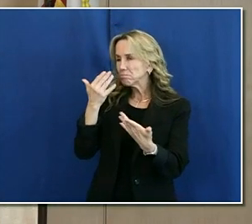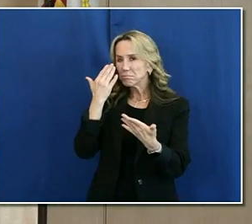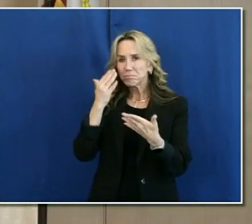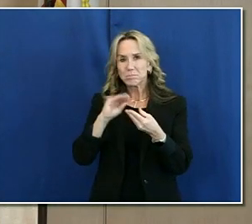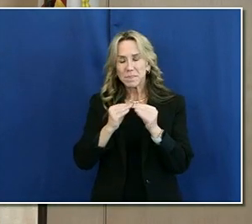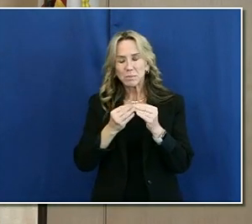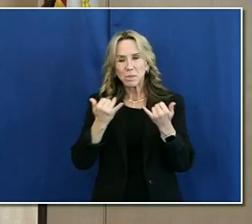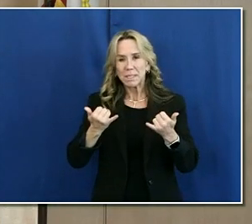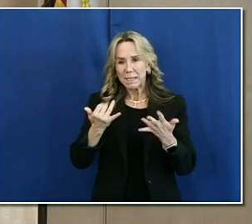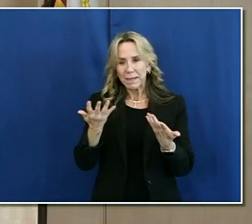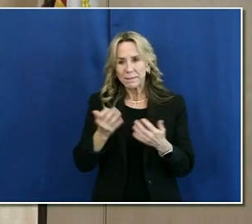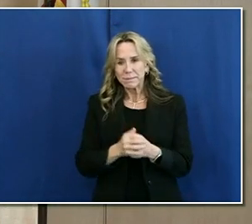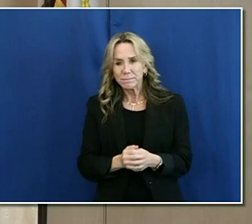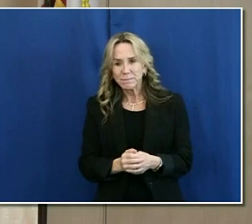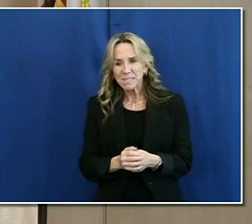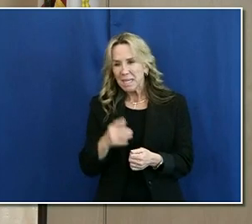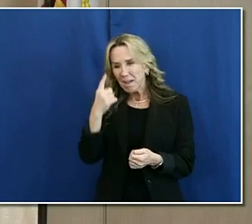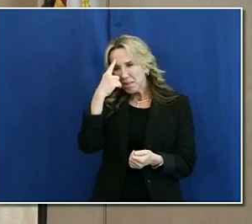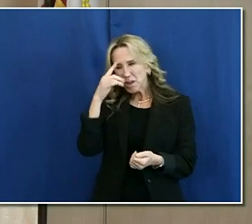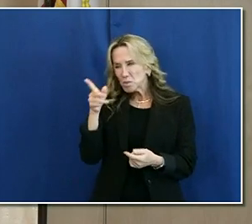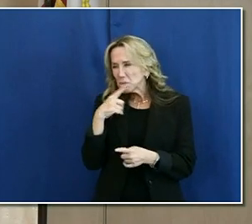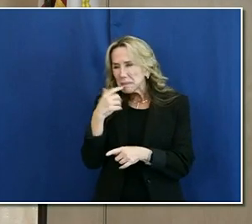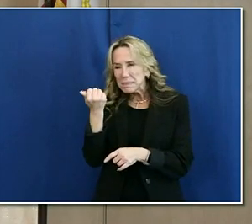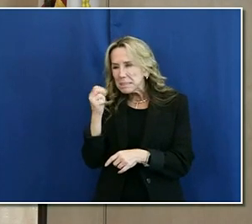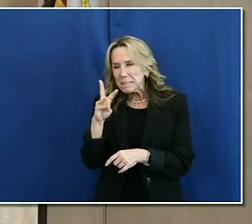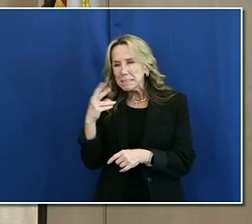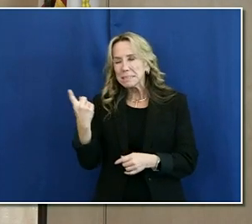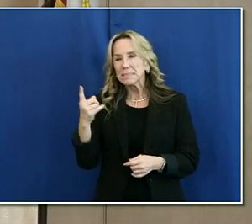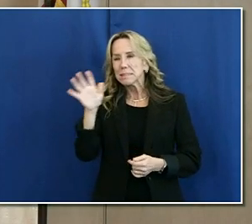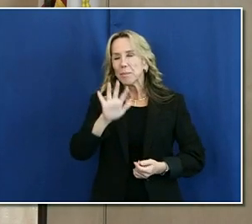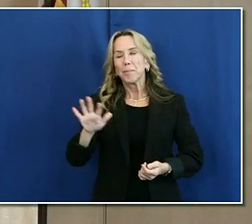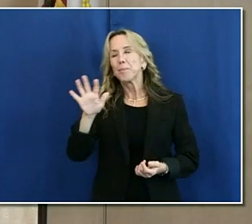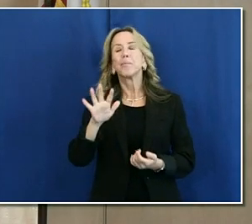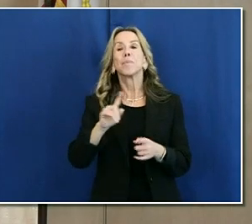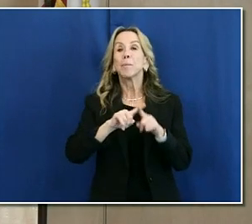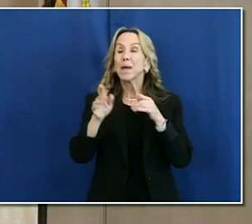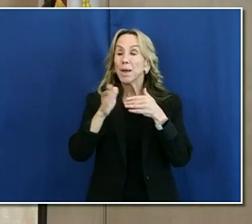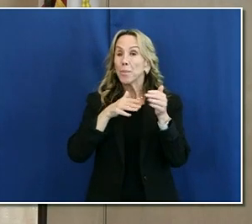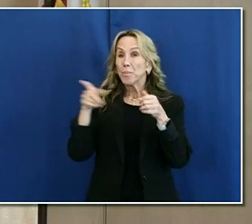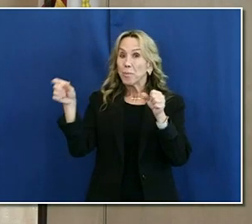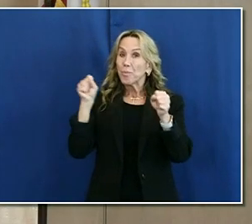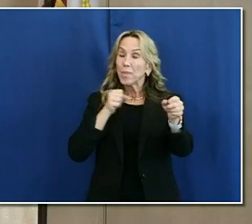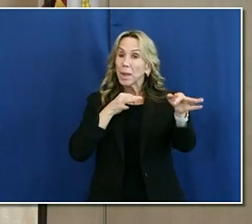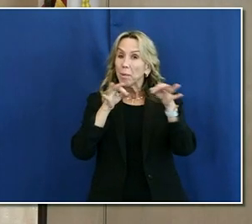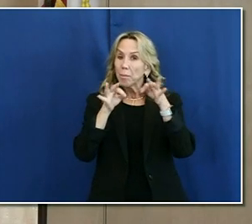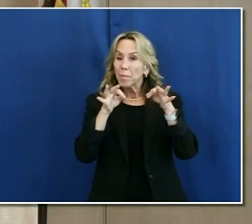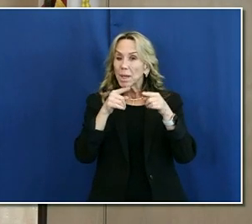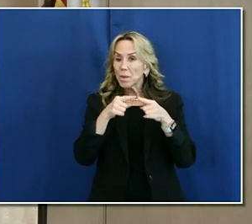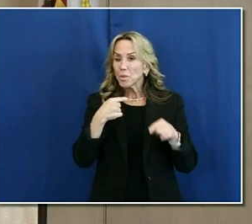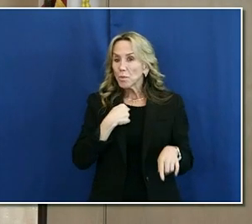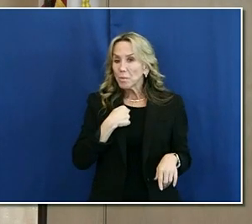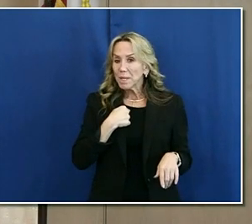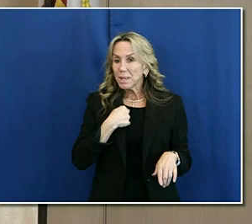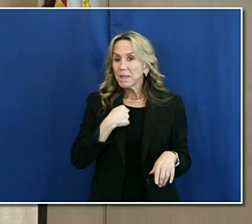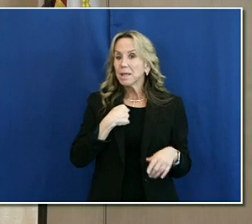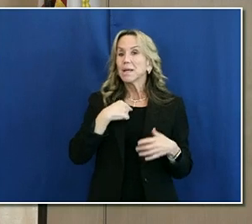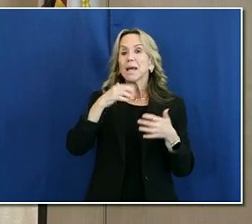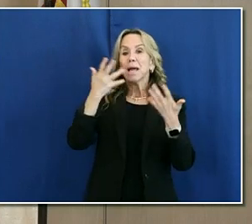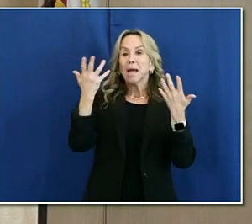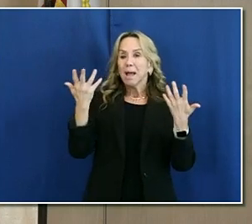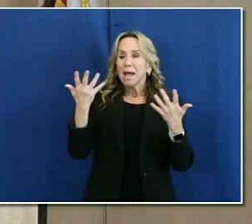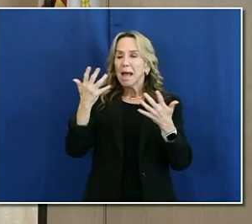was 16 or something like that, but how many, how far back are those outbreaks